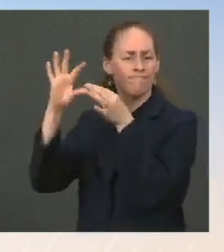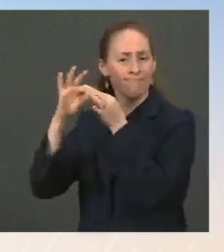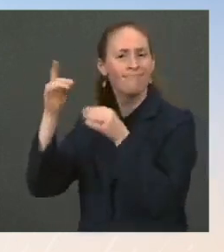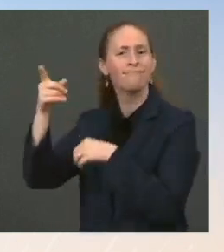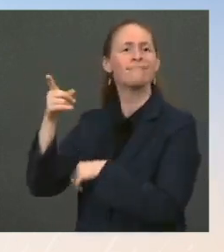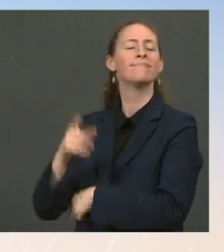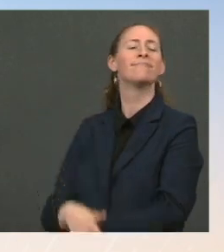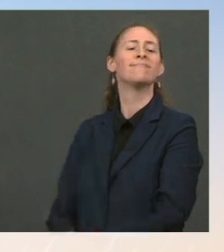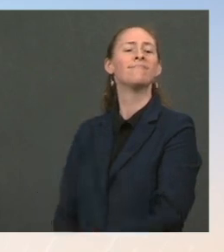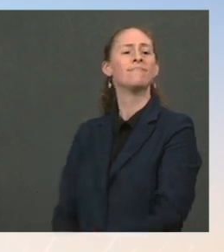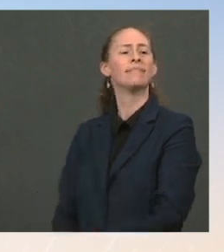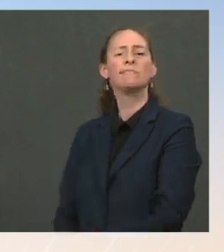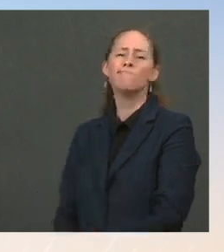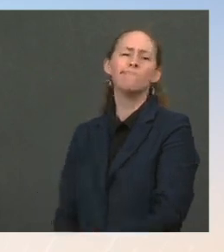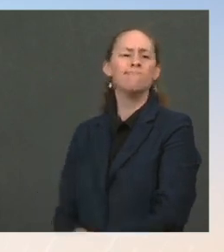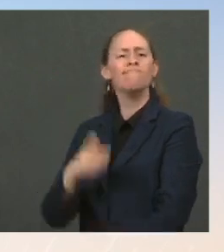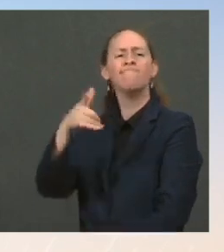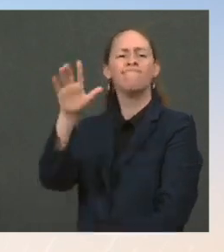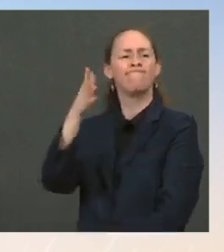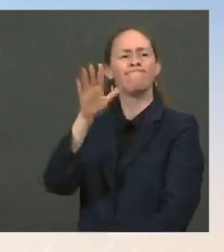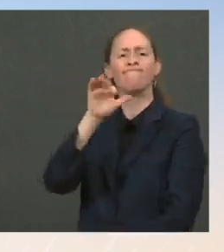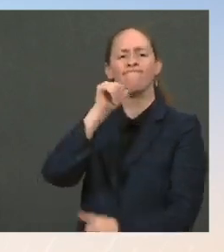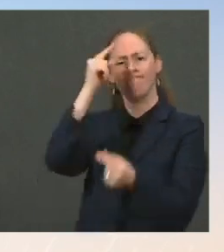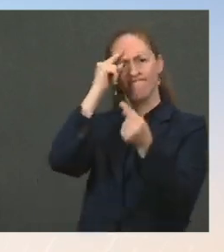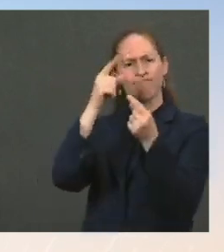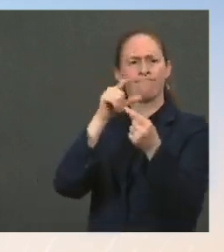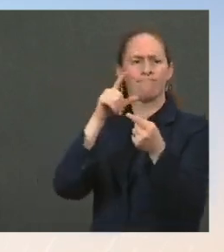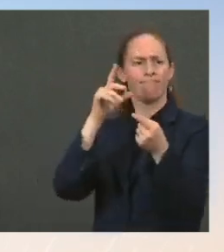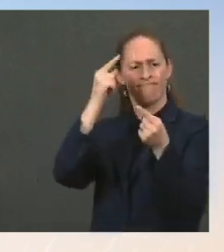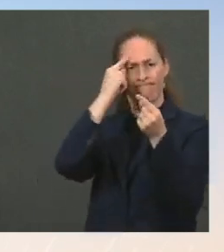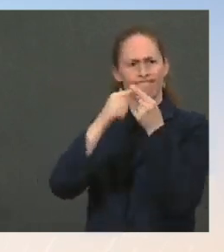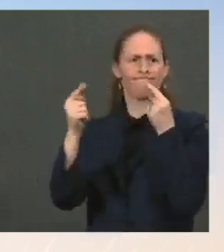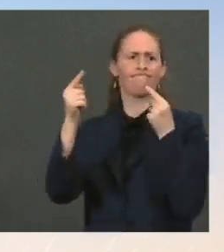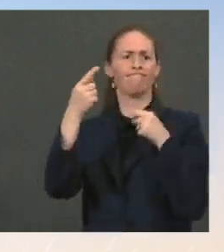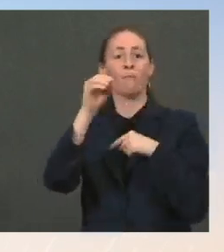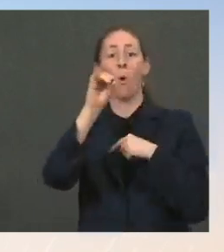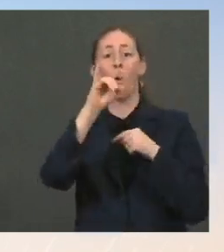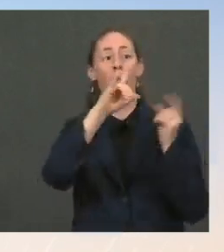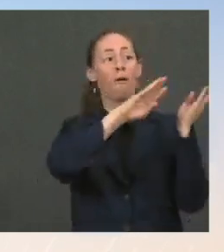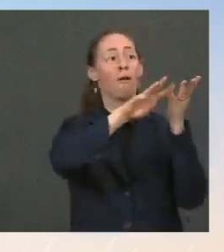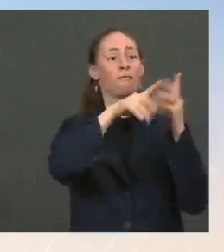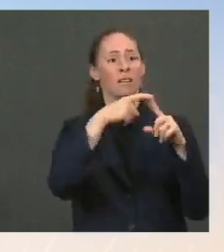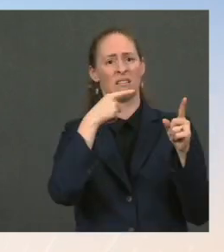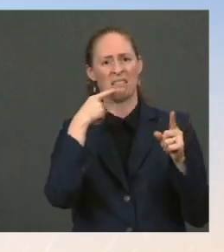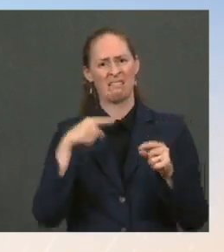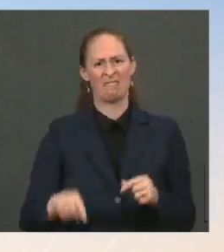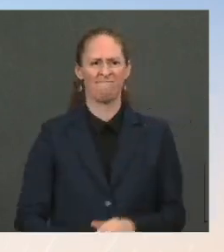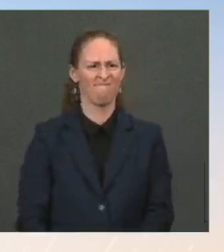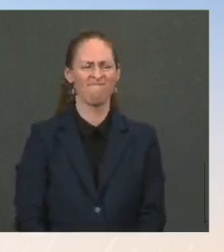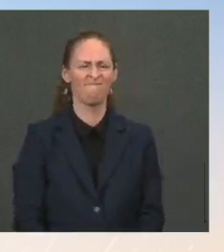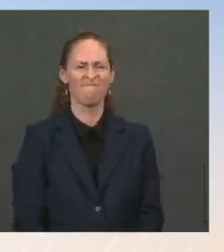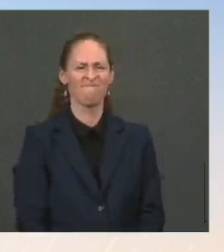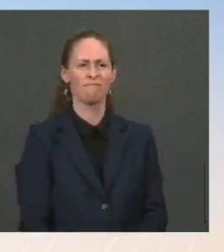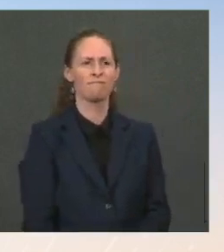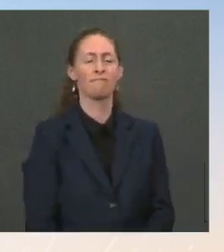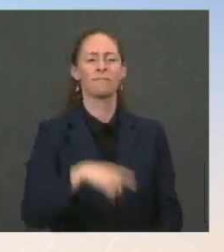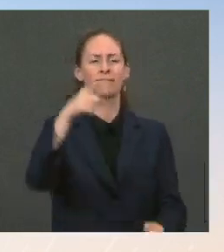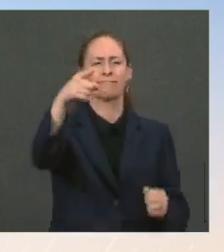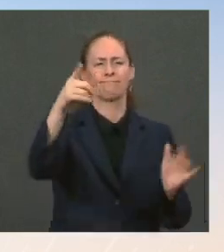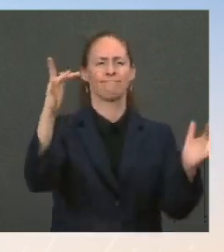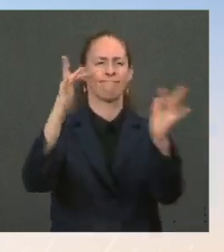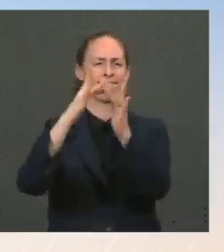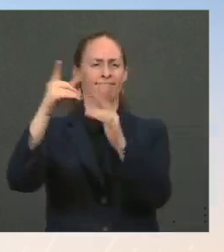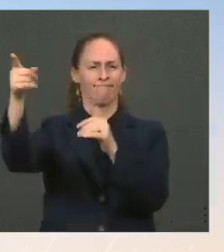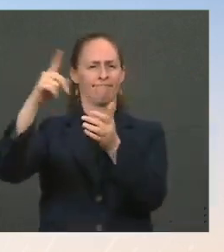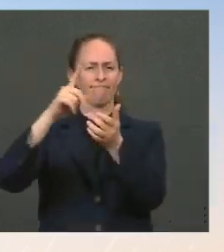down. Is that something that's seriously being looked at? I would defer to the Energy Secretary, but I don't have anything new to report on that from